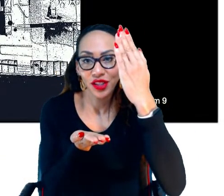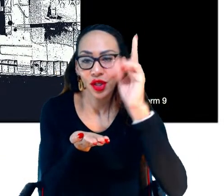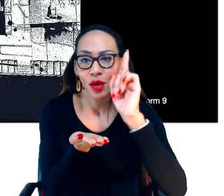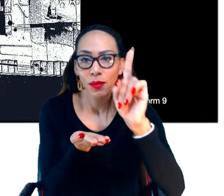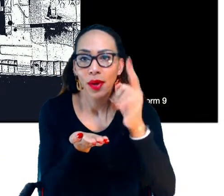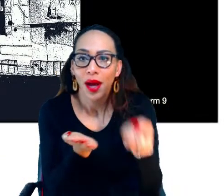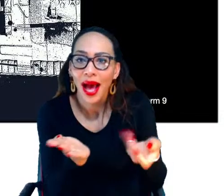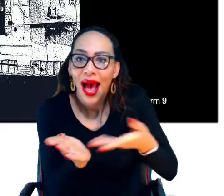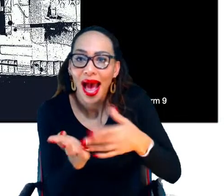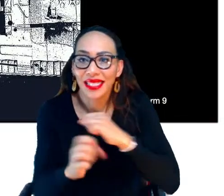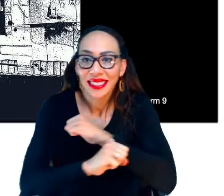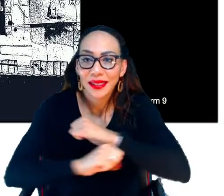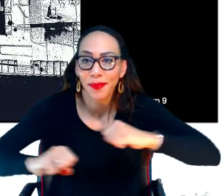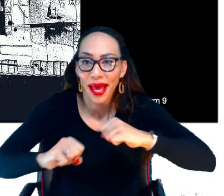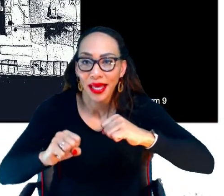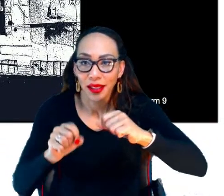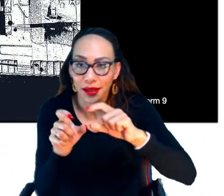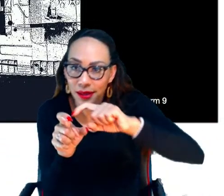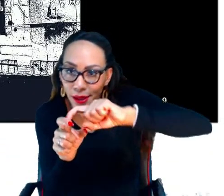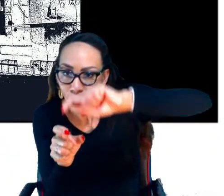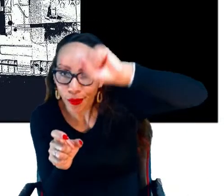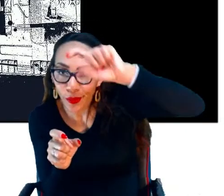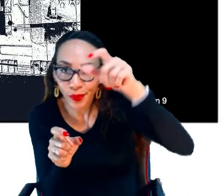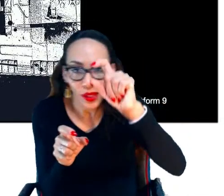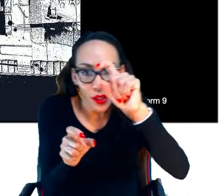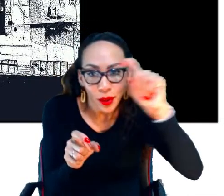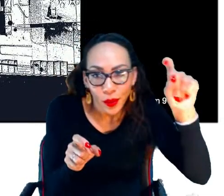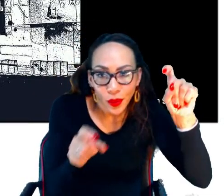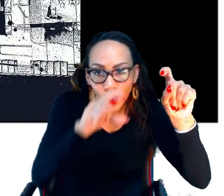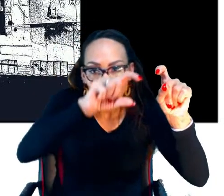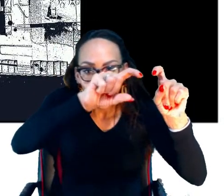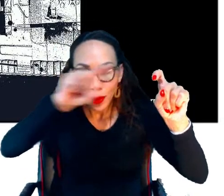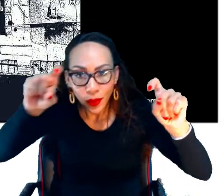the next one is